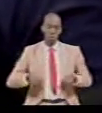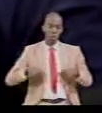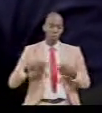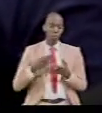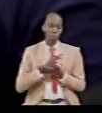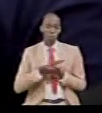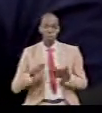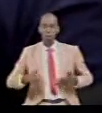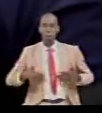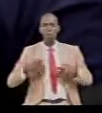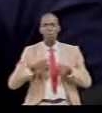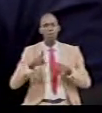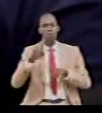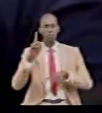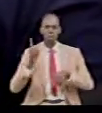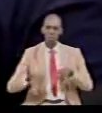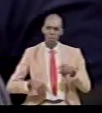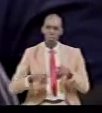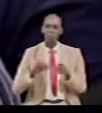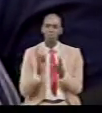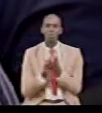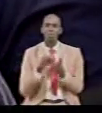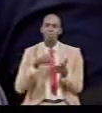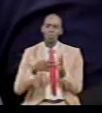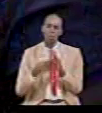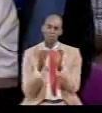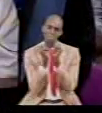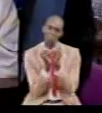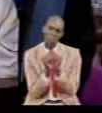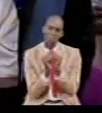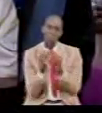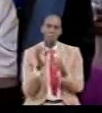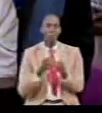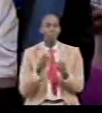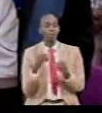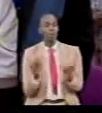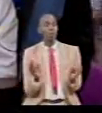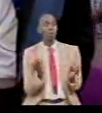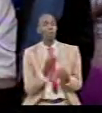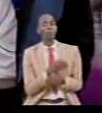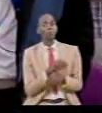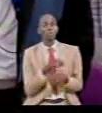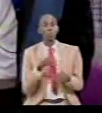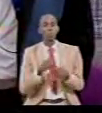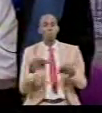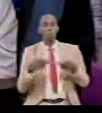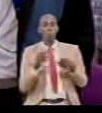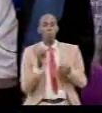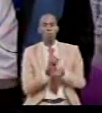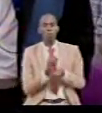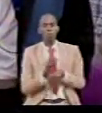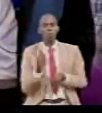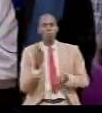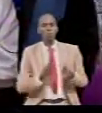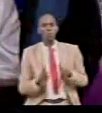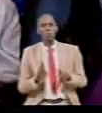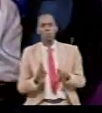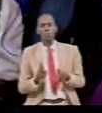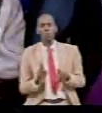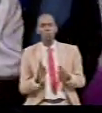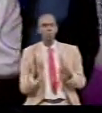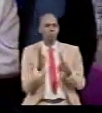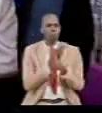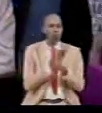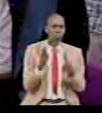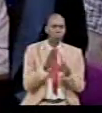that's bondage. In the office, they sway you that you cannot